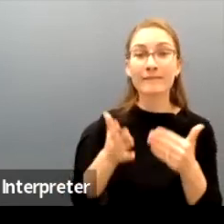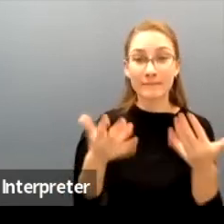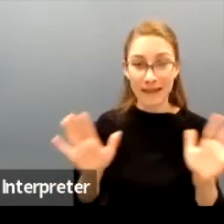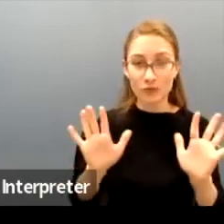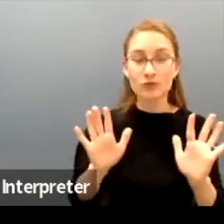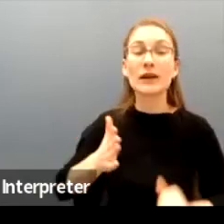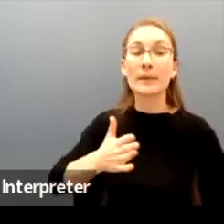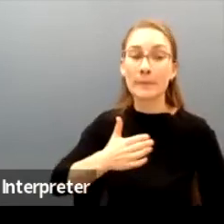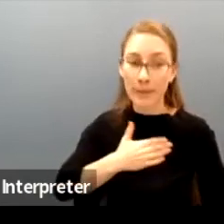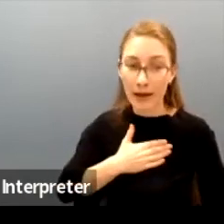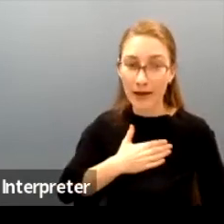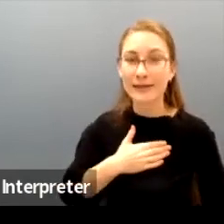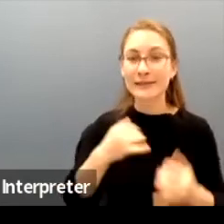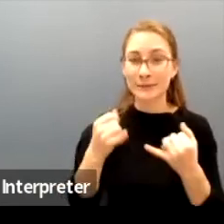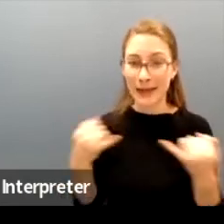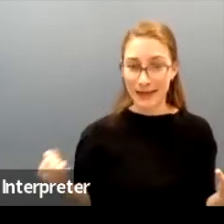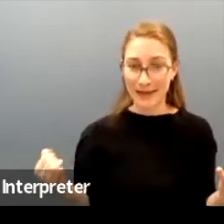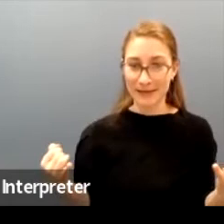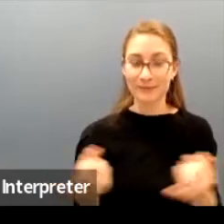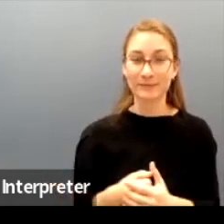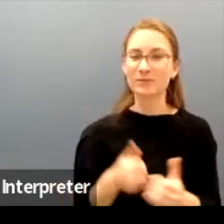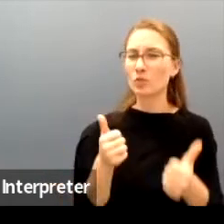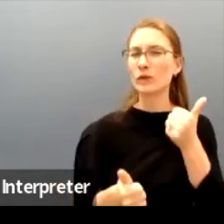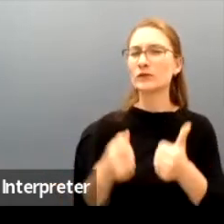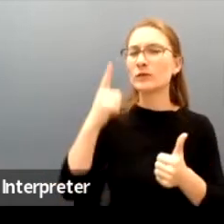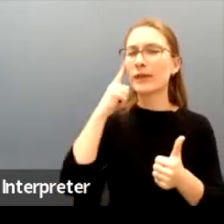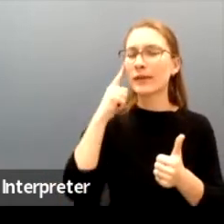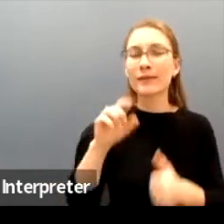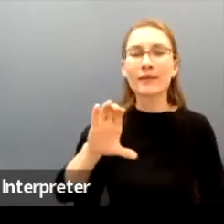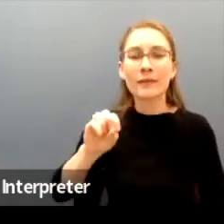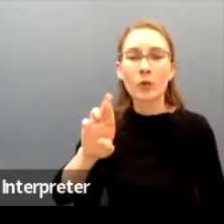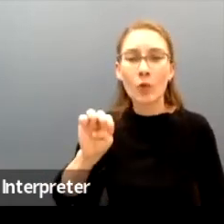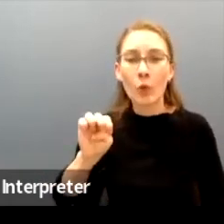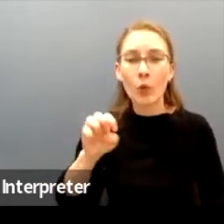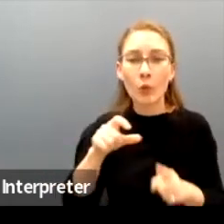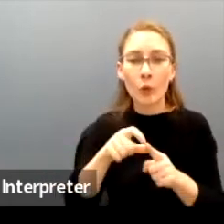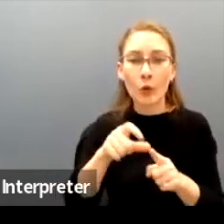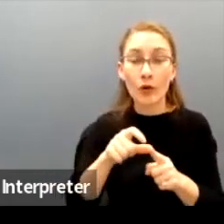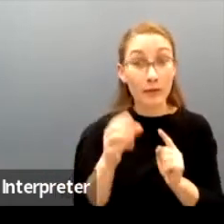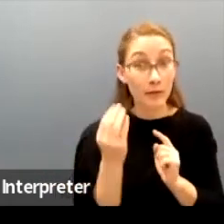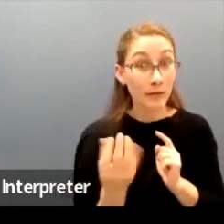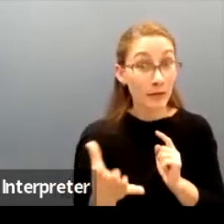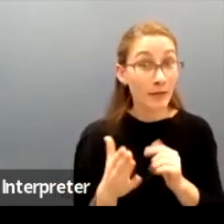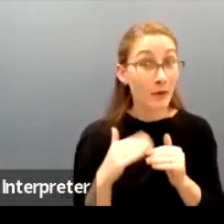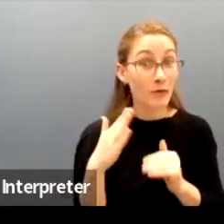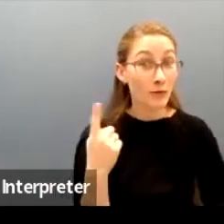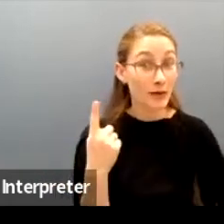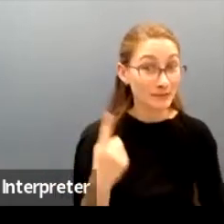do you think, or which one do you think is the core word? I'll give you a hint. There's more than one.